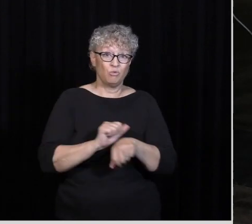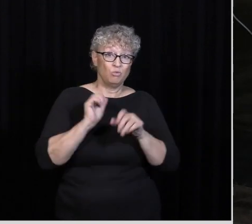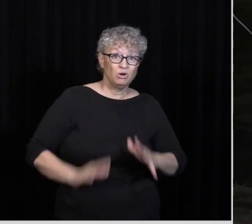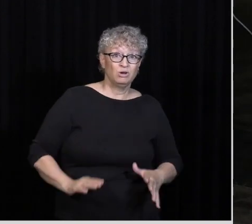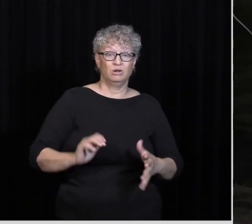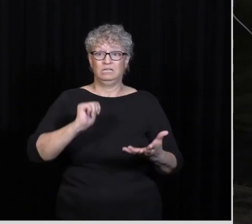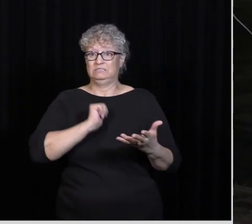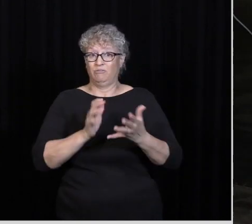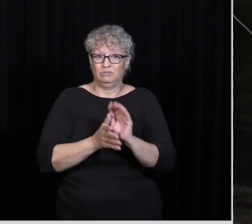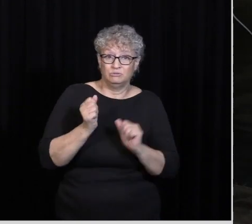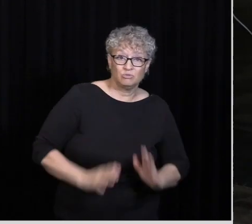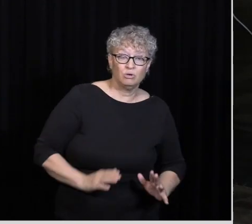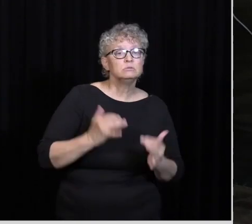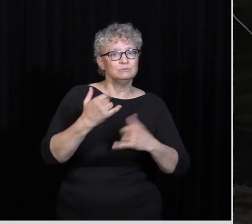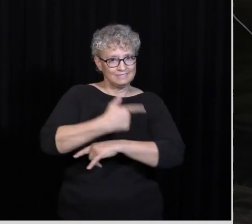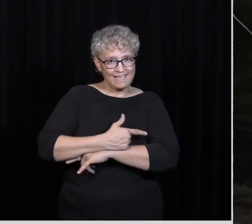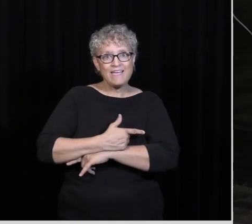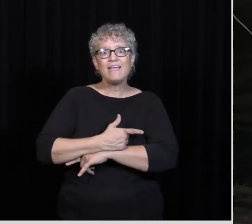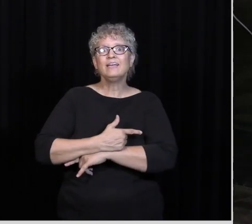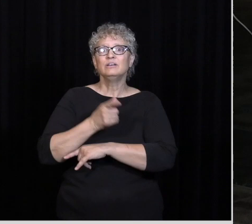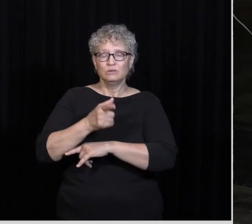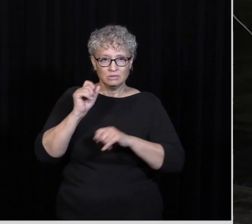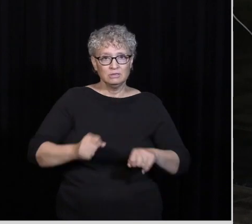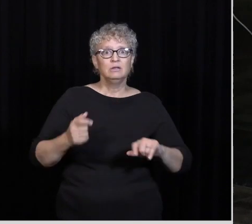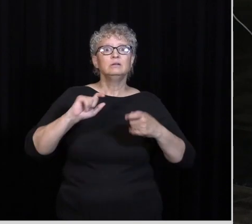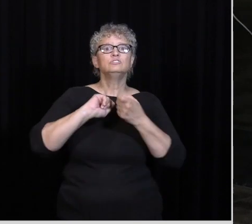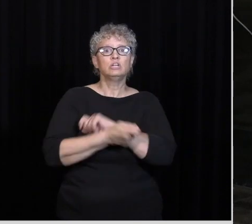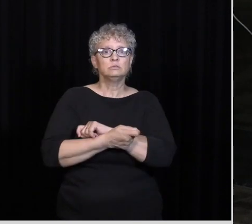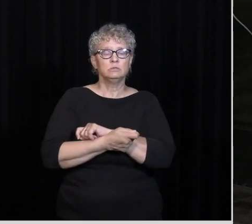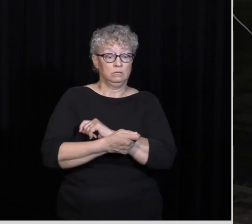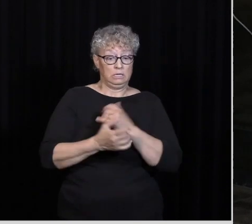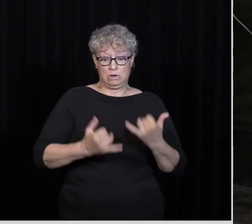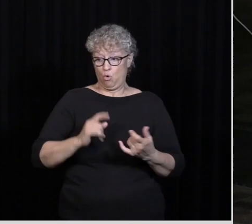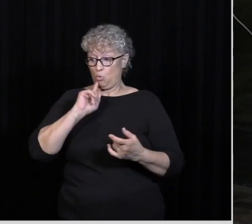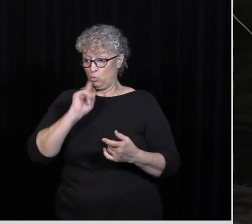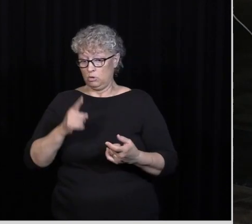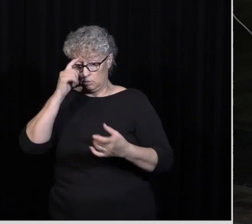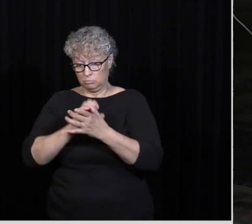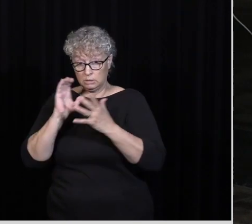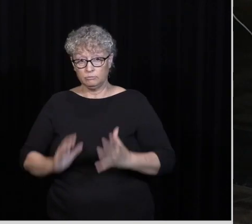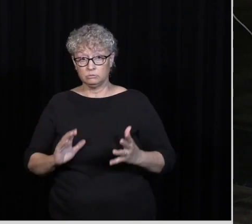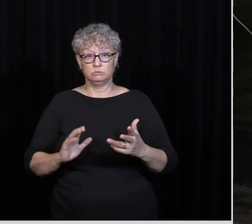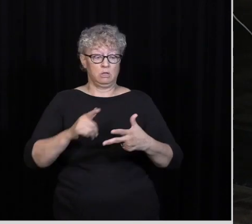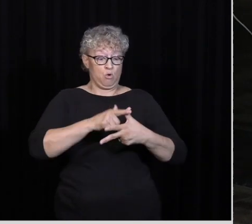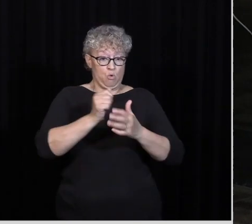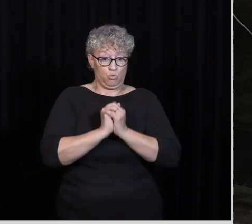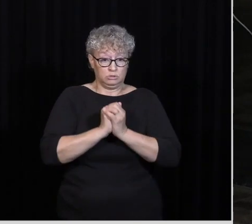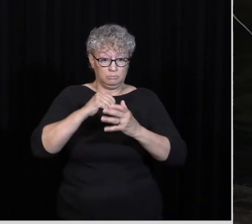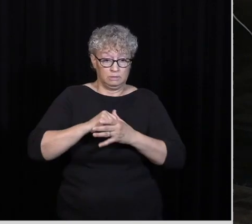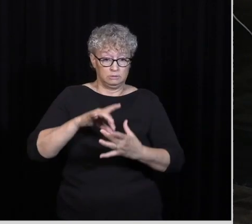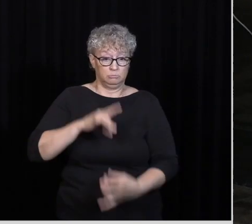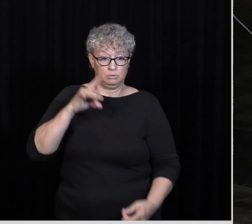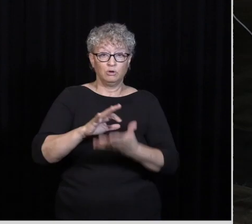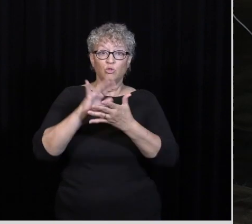Today's the day to change And the flip The opposite Is that real believers Right Instead of fakers They worship in the spirit They glory in Christ Jesus